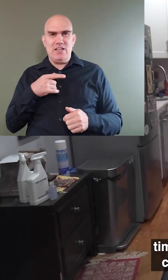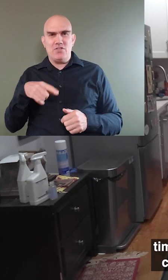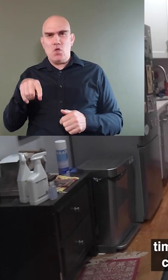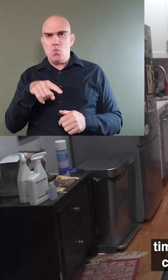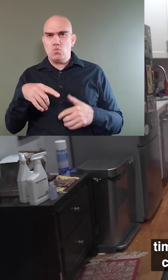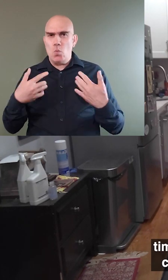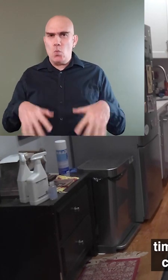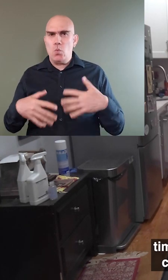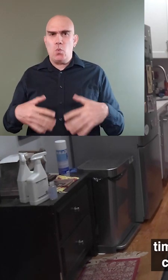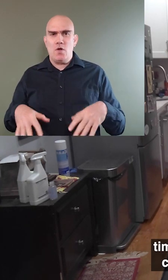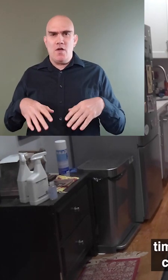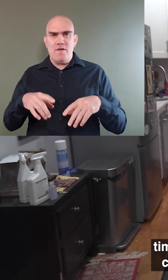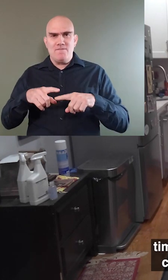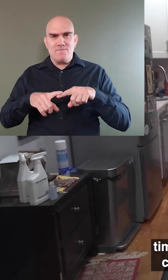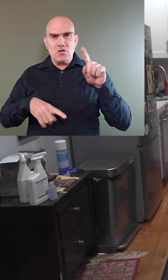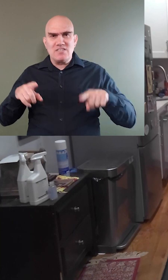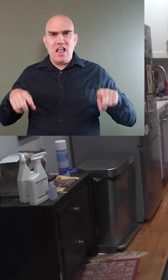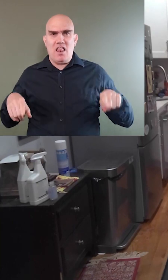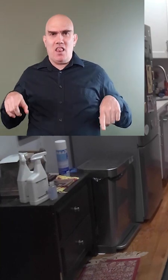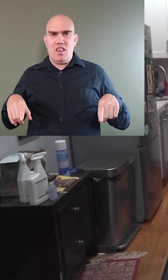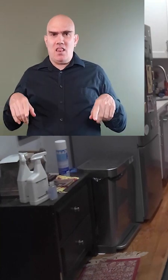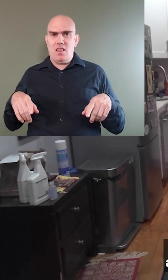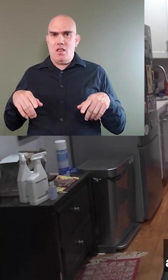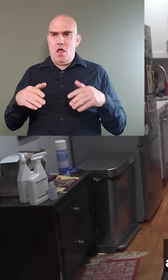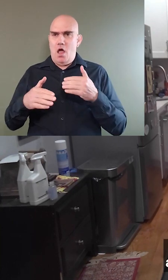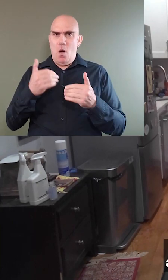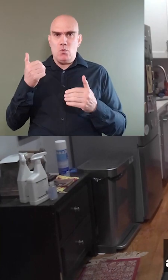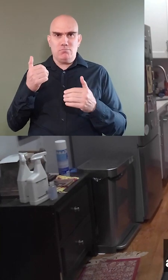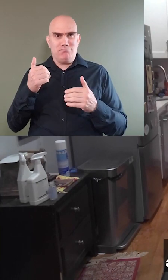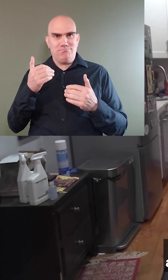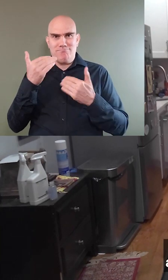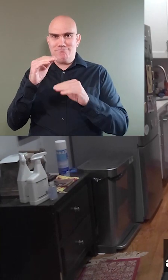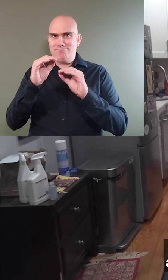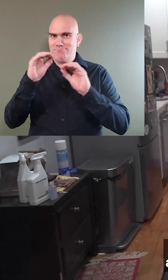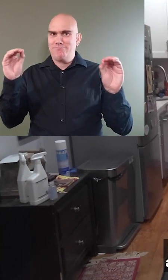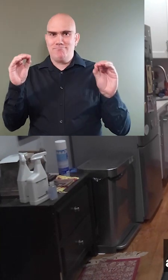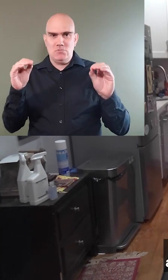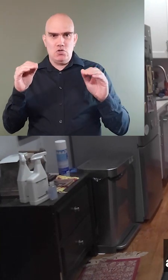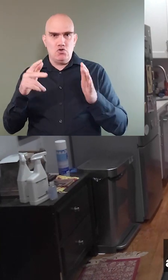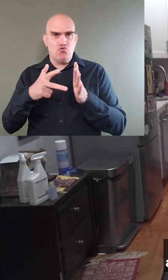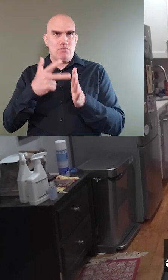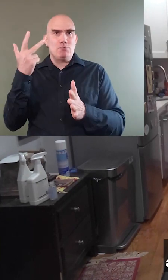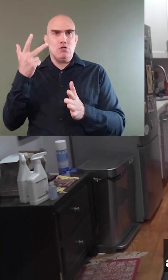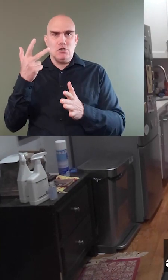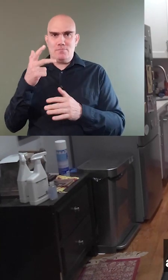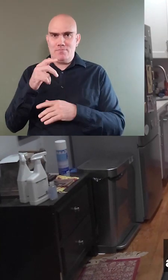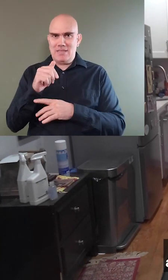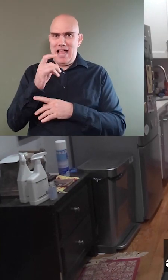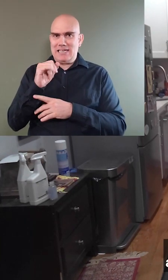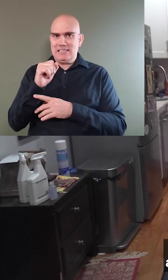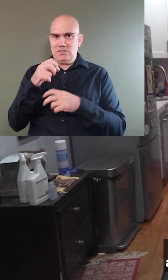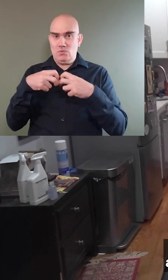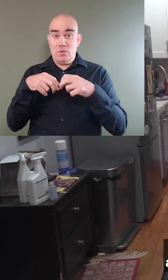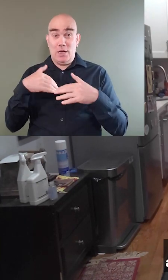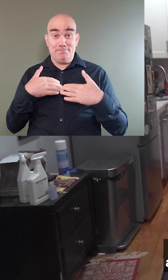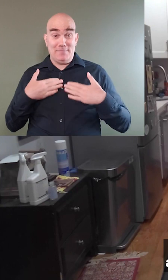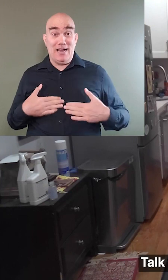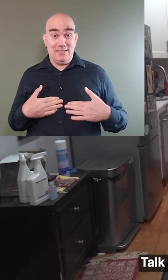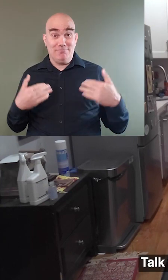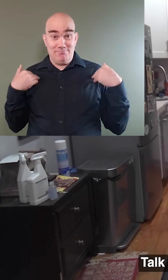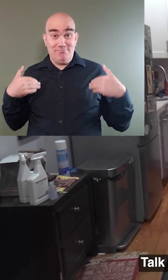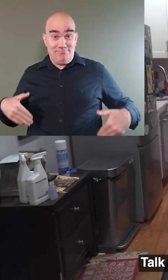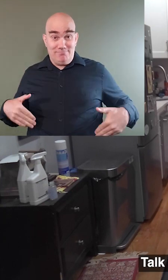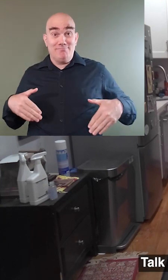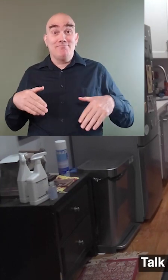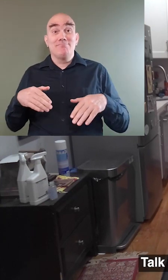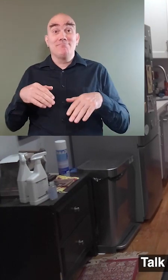we can sense these versatile, almost infinite triple axis joints in our bodies. Talk